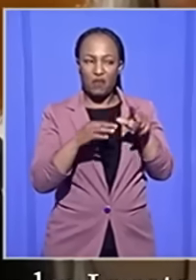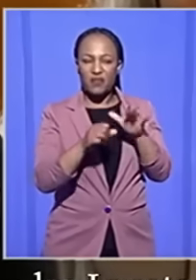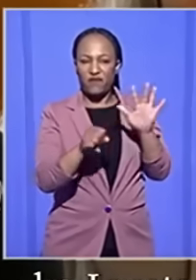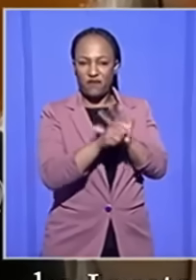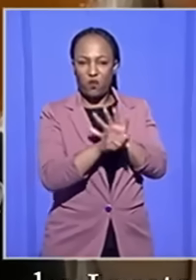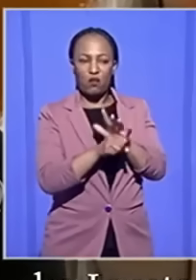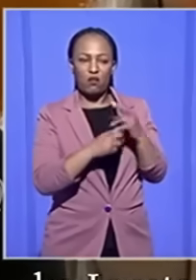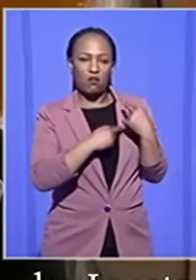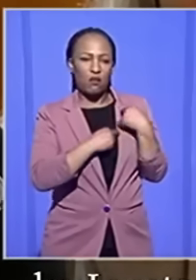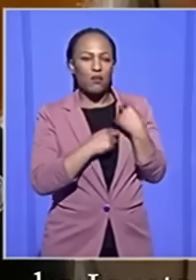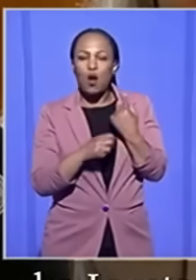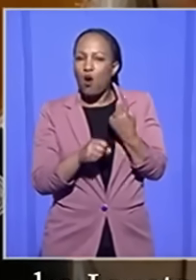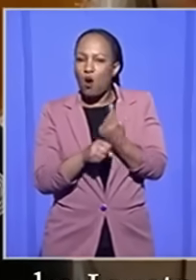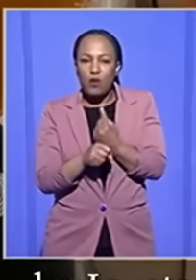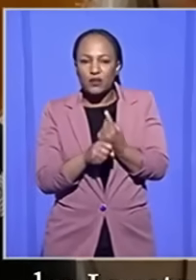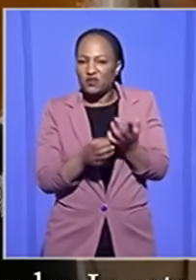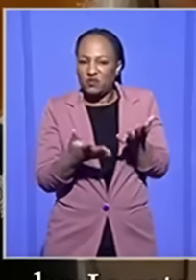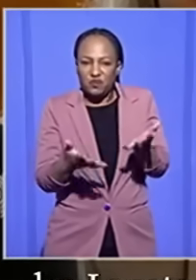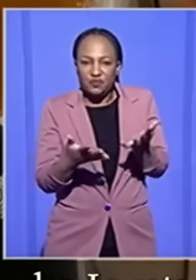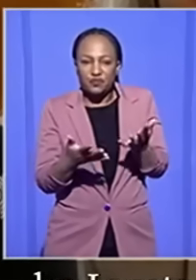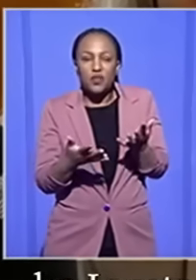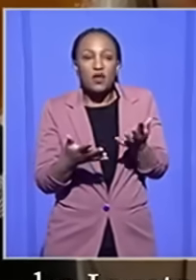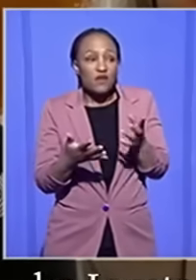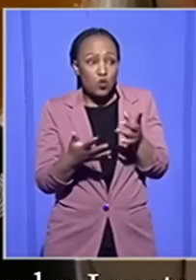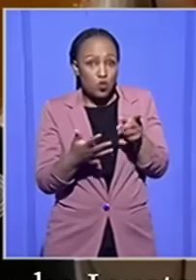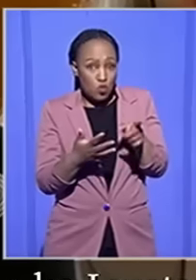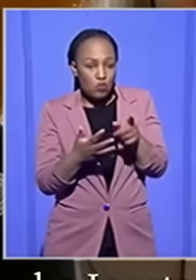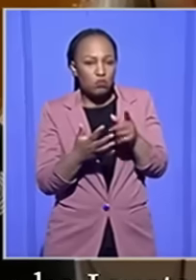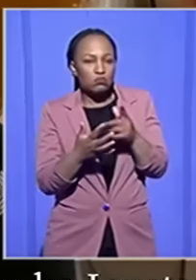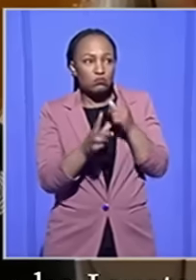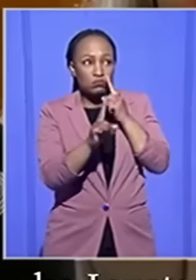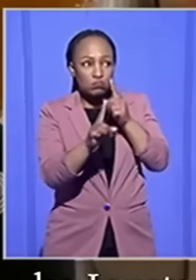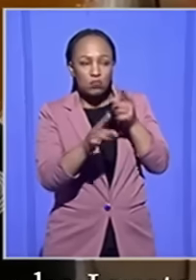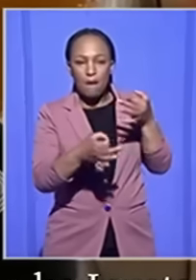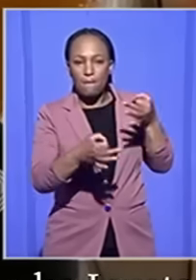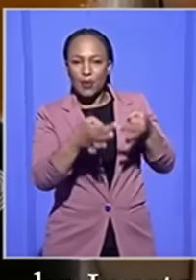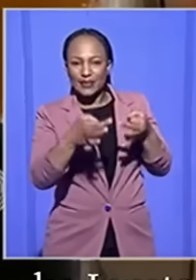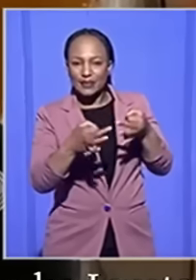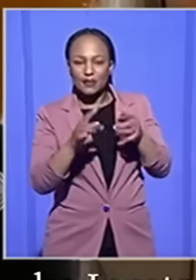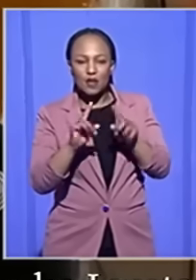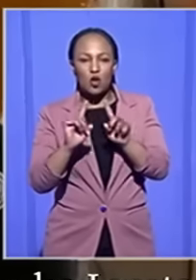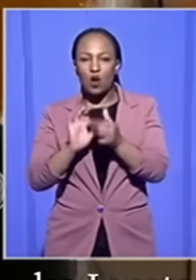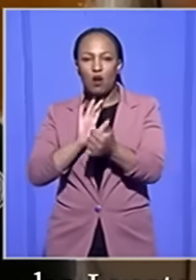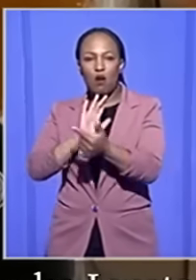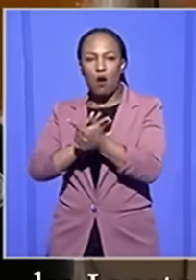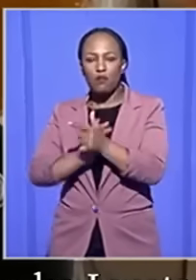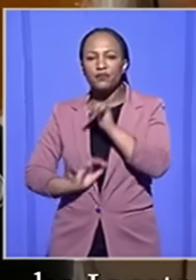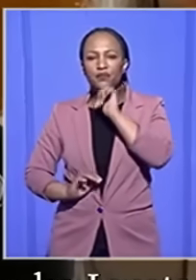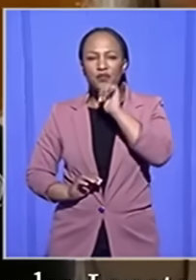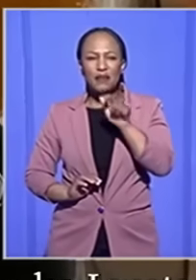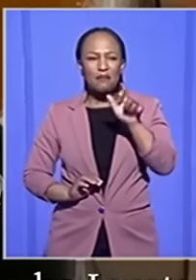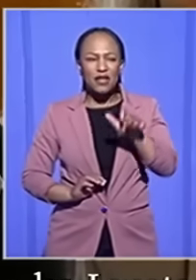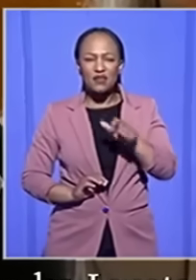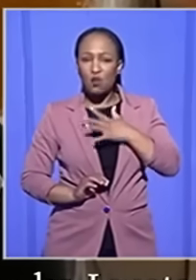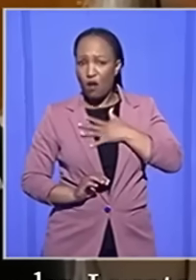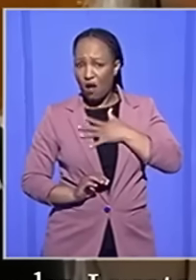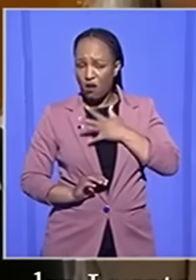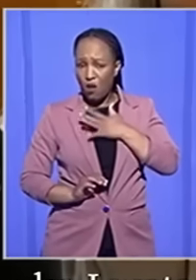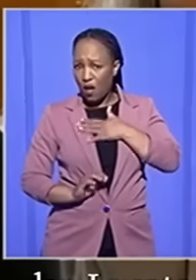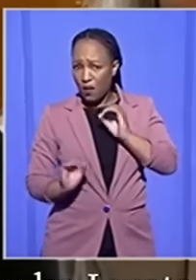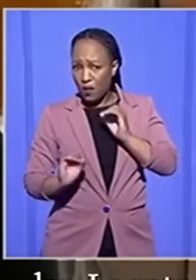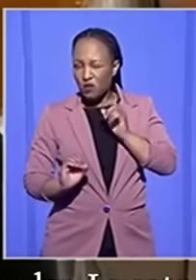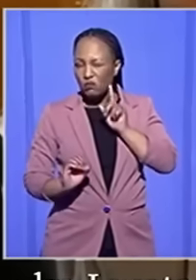the case when you pursue politics instead of pursuing the law. Whether you like the person or not, you must look at what does the law